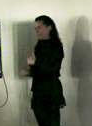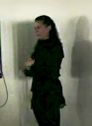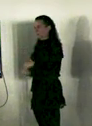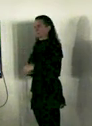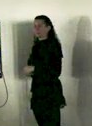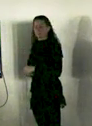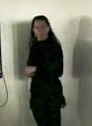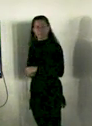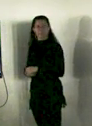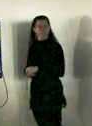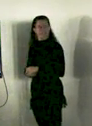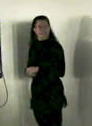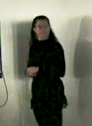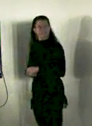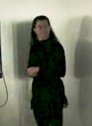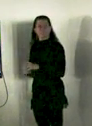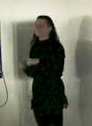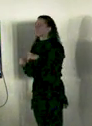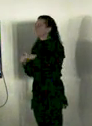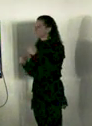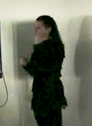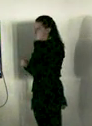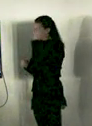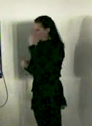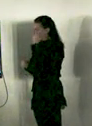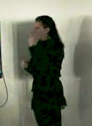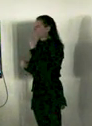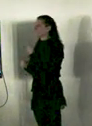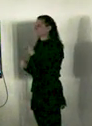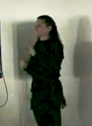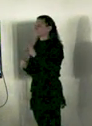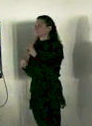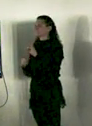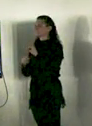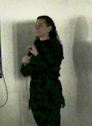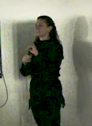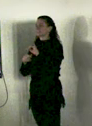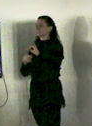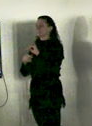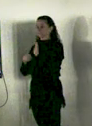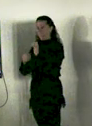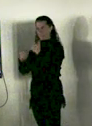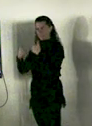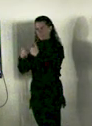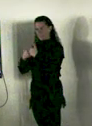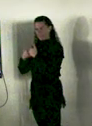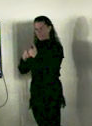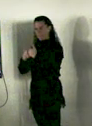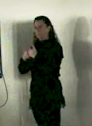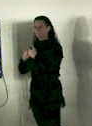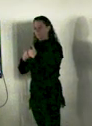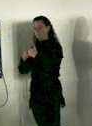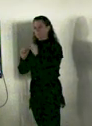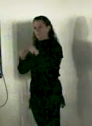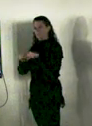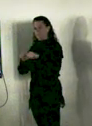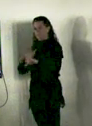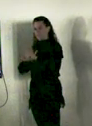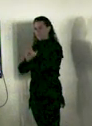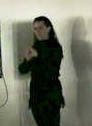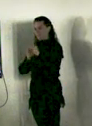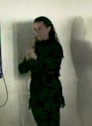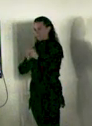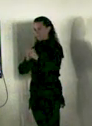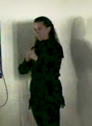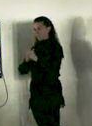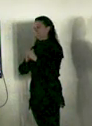to my eventual realization that video games where I can identify with a character are more engaging than video games where I cannot. And